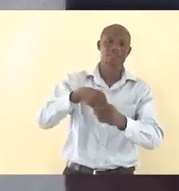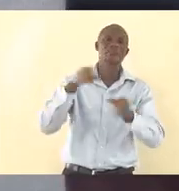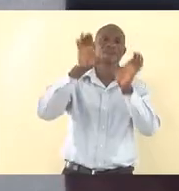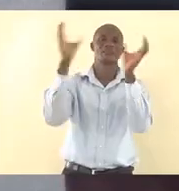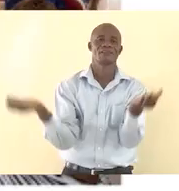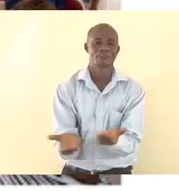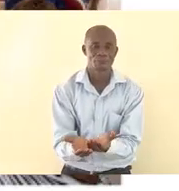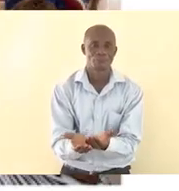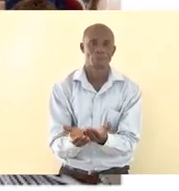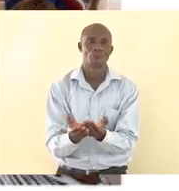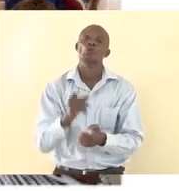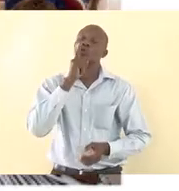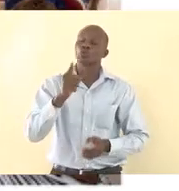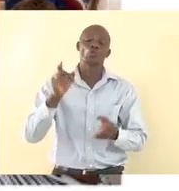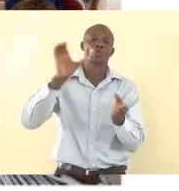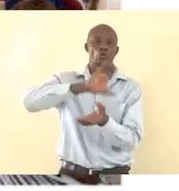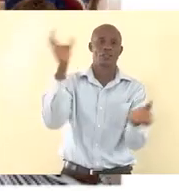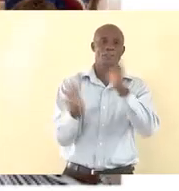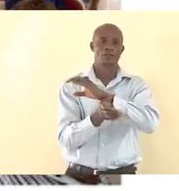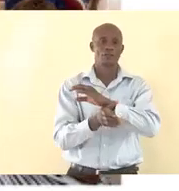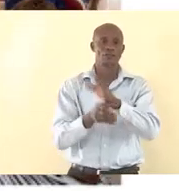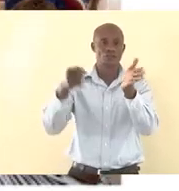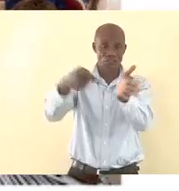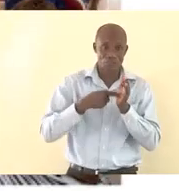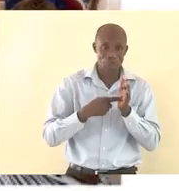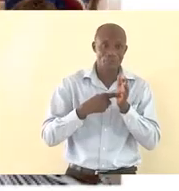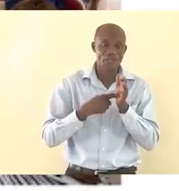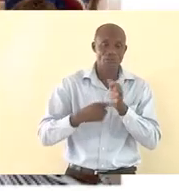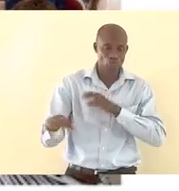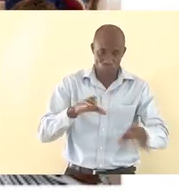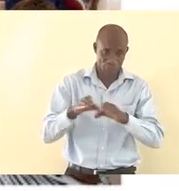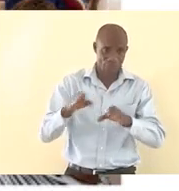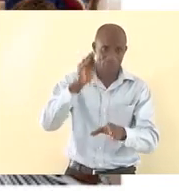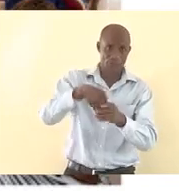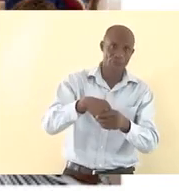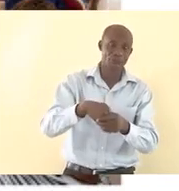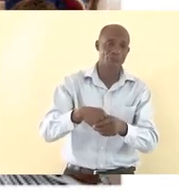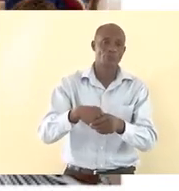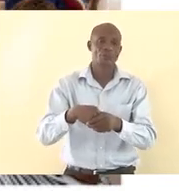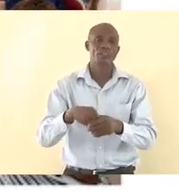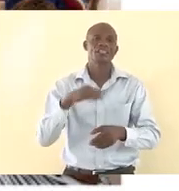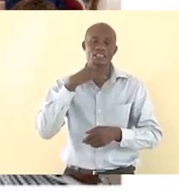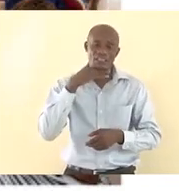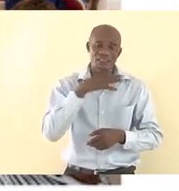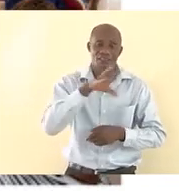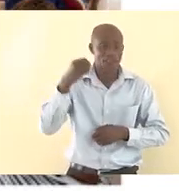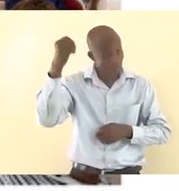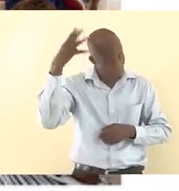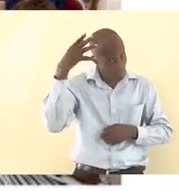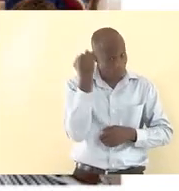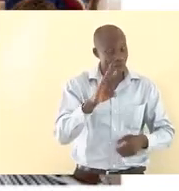Real conversion demands active involvement in the mock and the grace of actual church life.